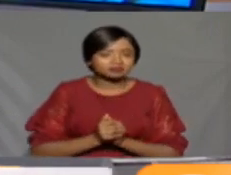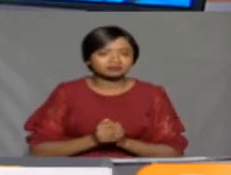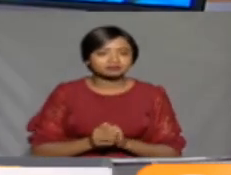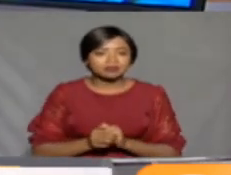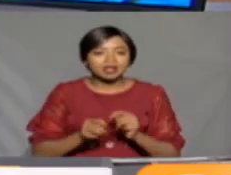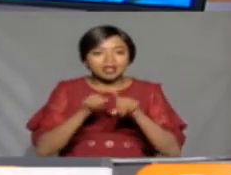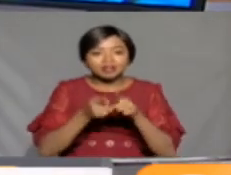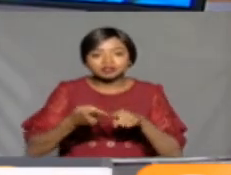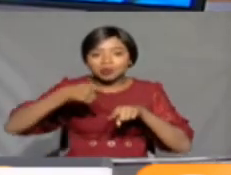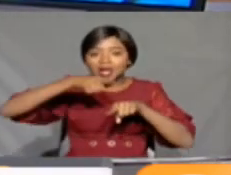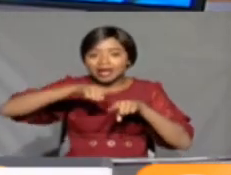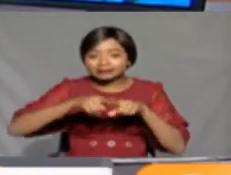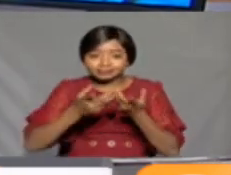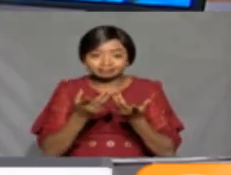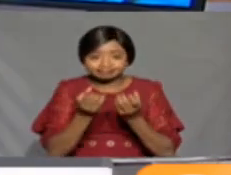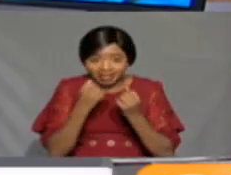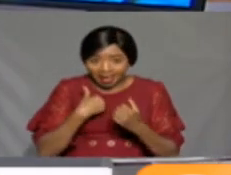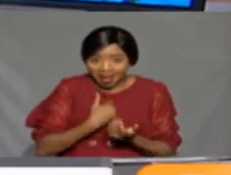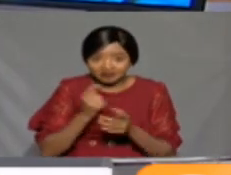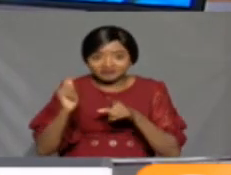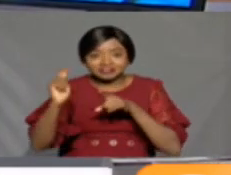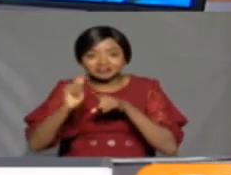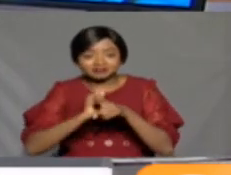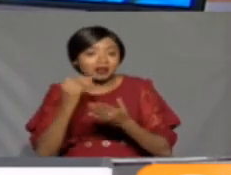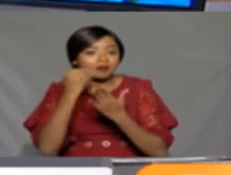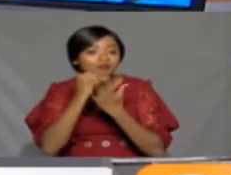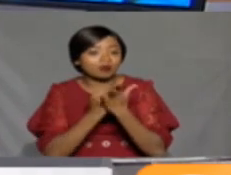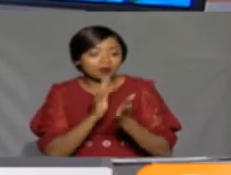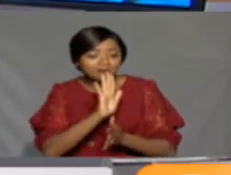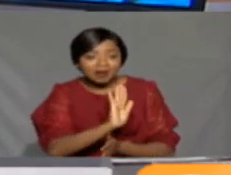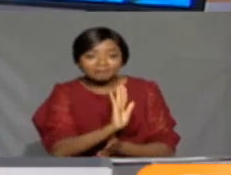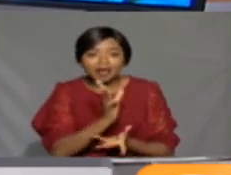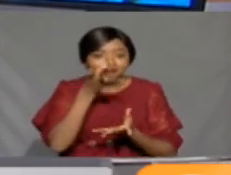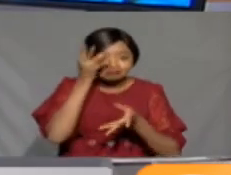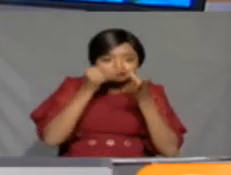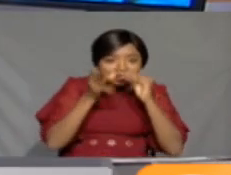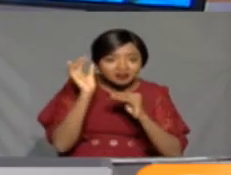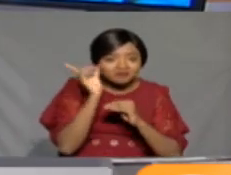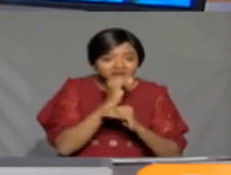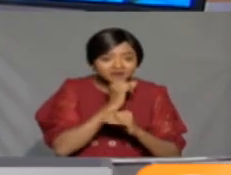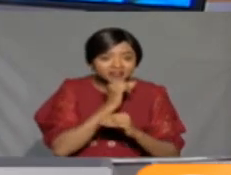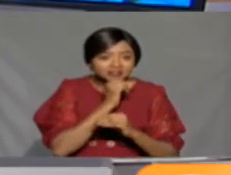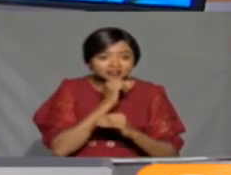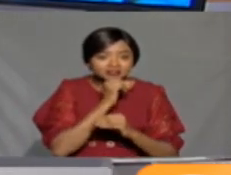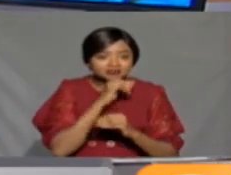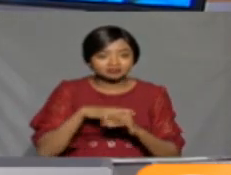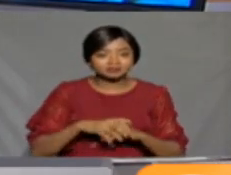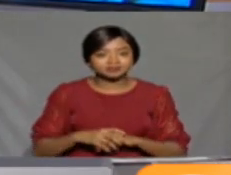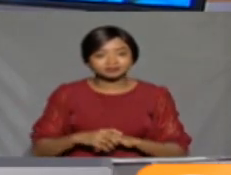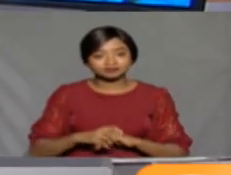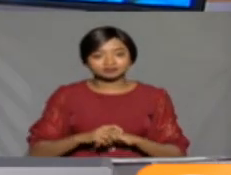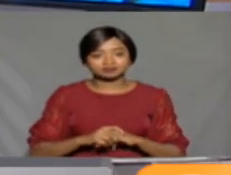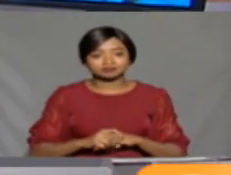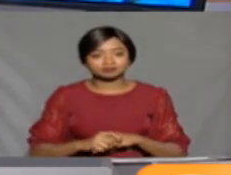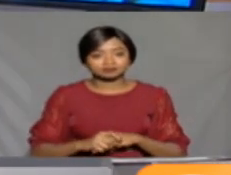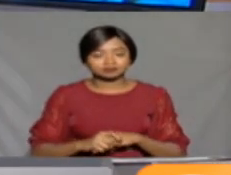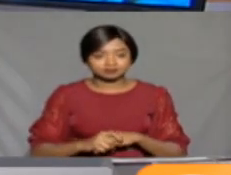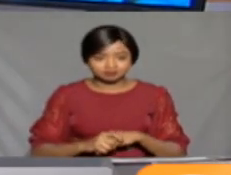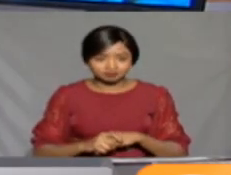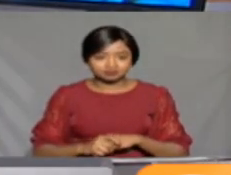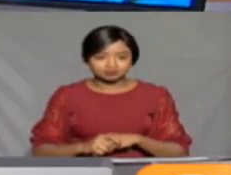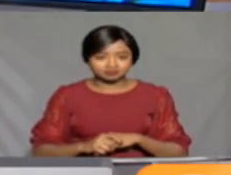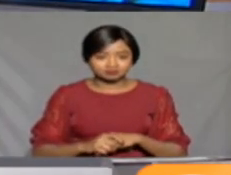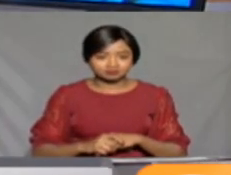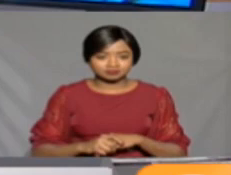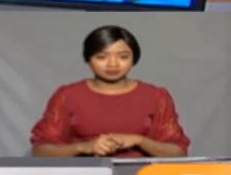household? In addition, is there any training programs that have been undertaken by members of that household that are outside the formal education system? Expect questions like